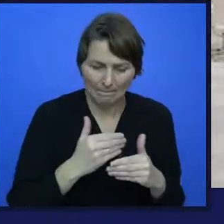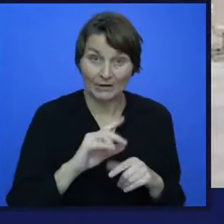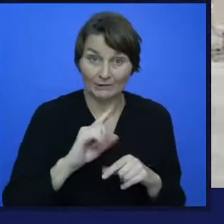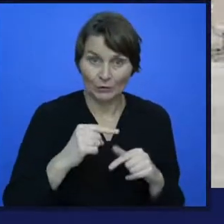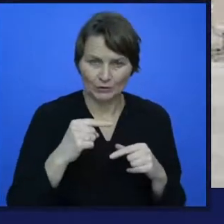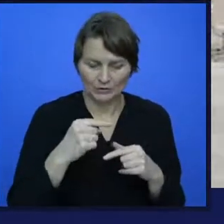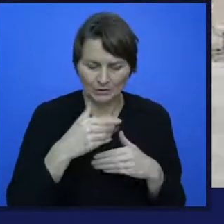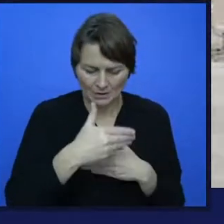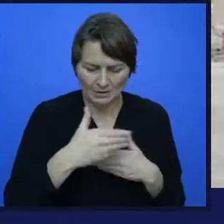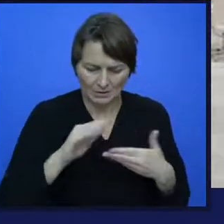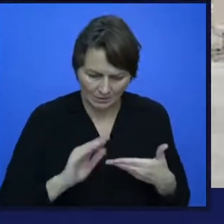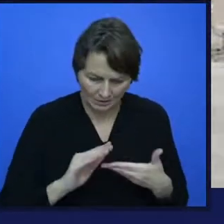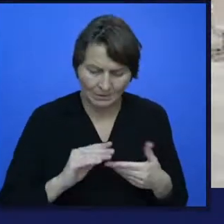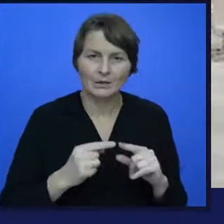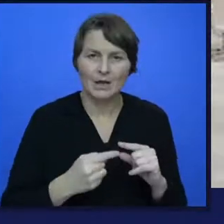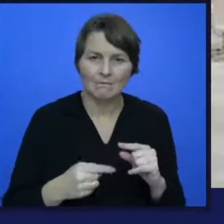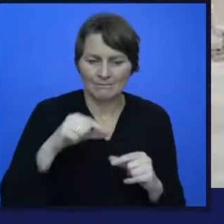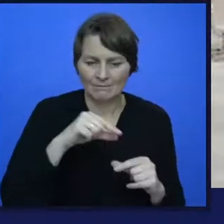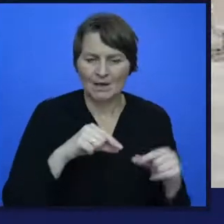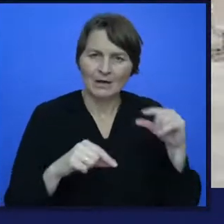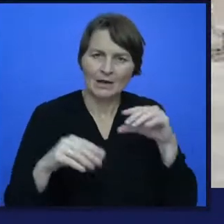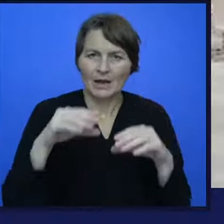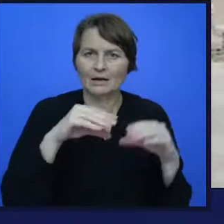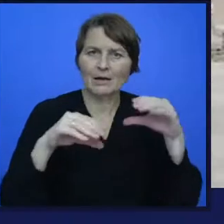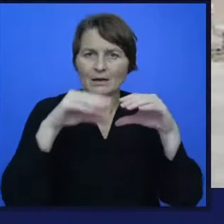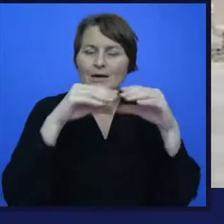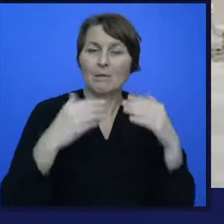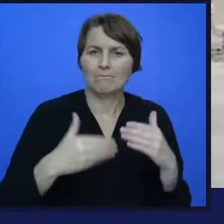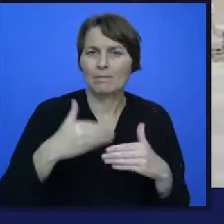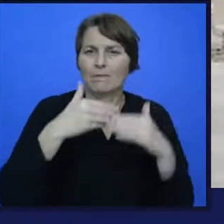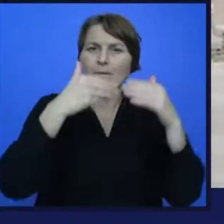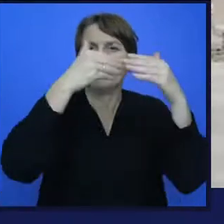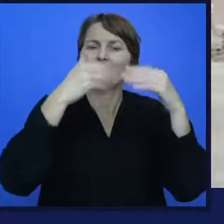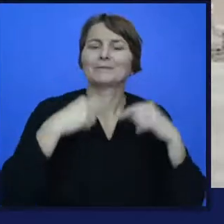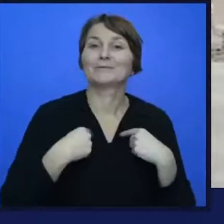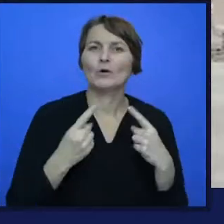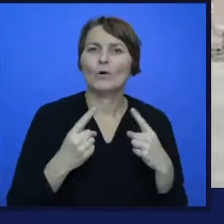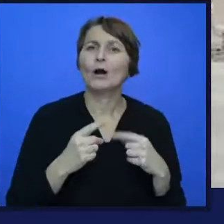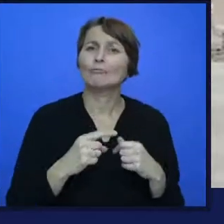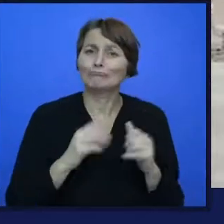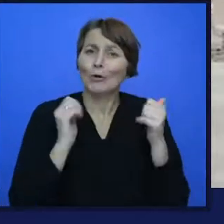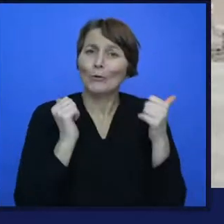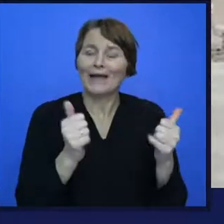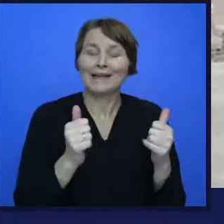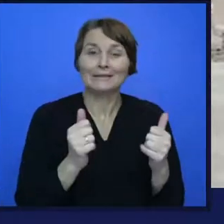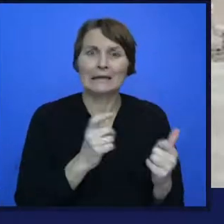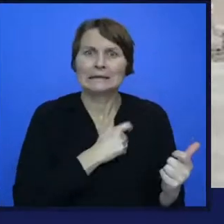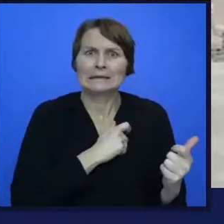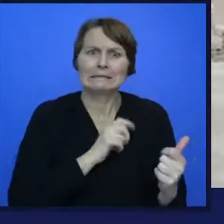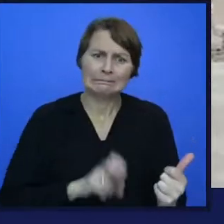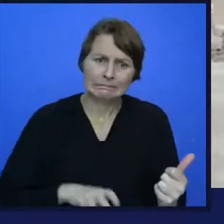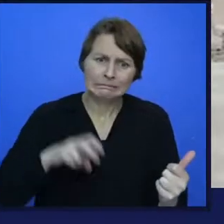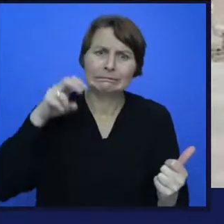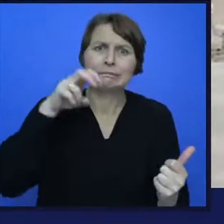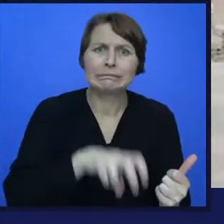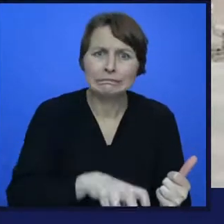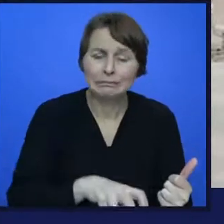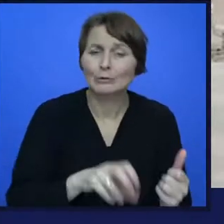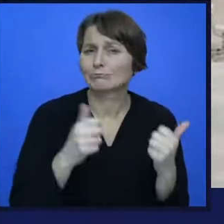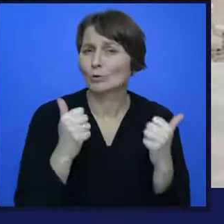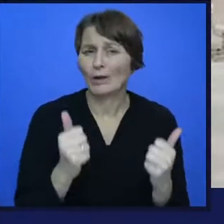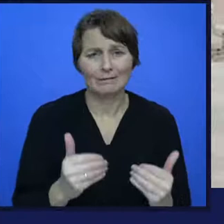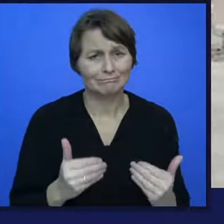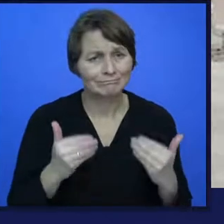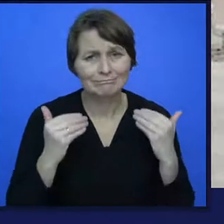and your assets as sort of as you go. And so don't be afraid to jump in and dive in. In terms of